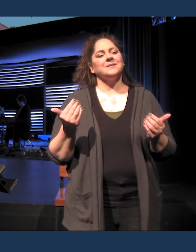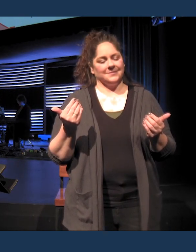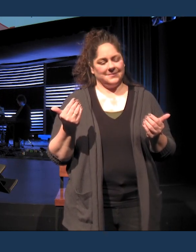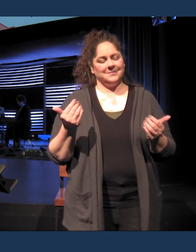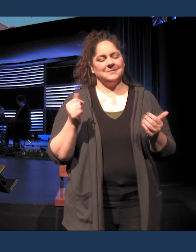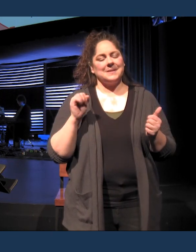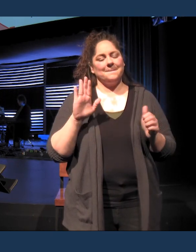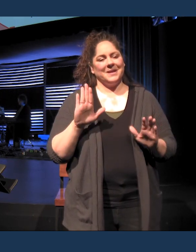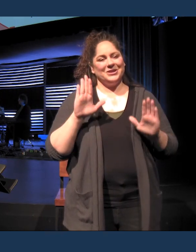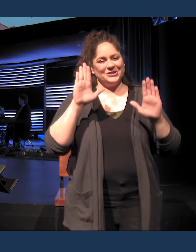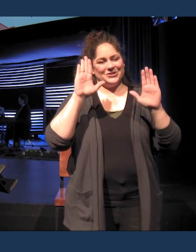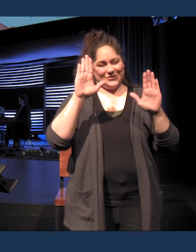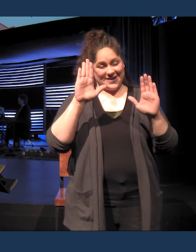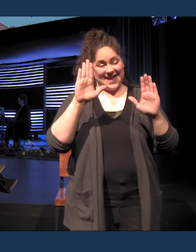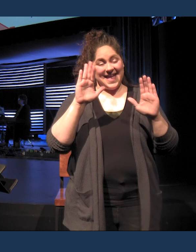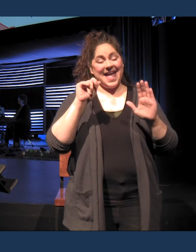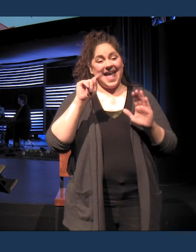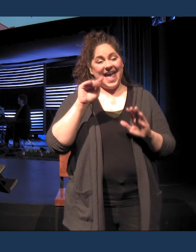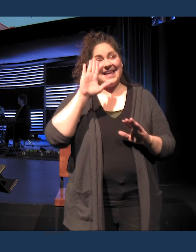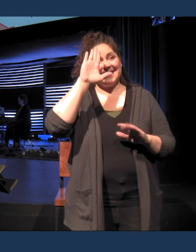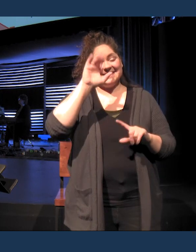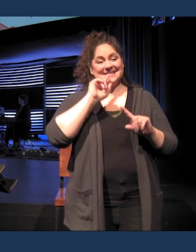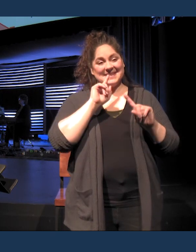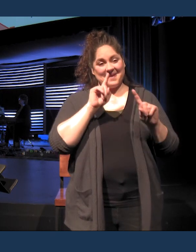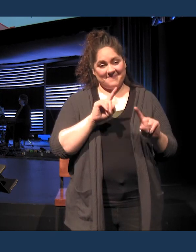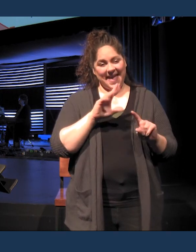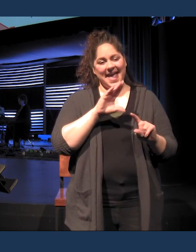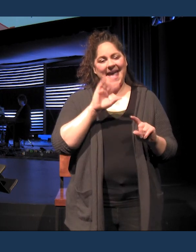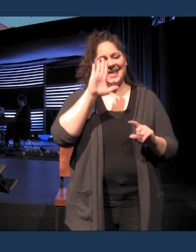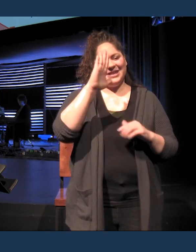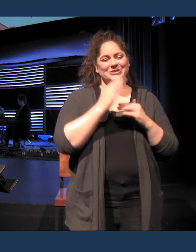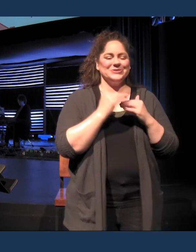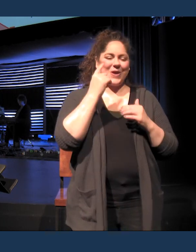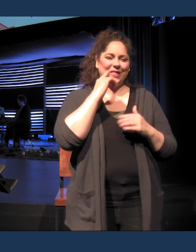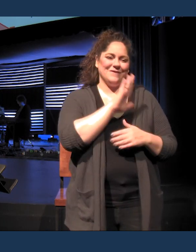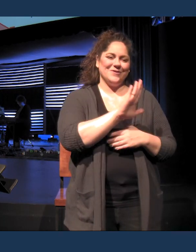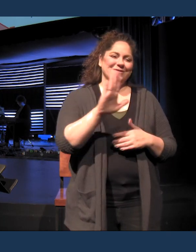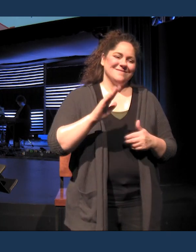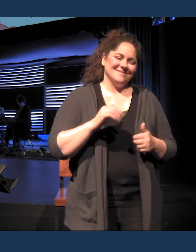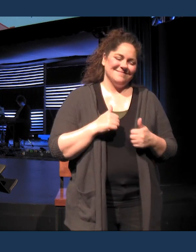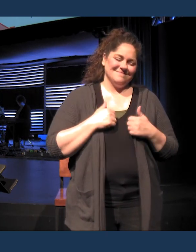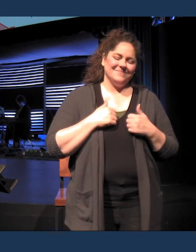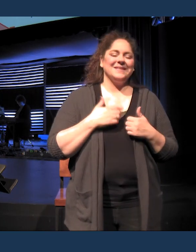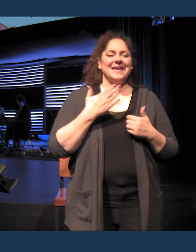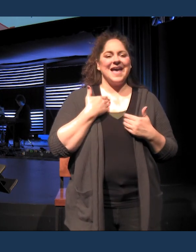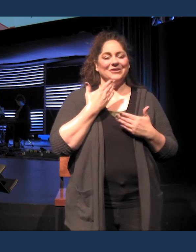great at the Great Commandment and the Great Commission. All right, have a